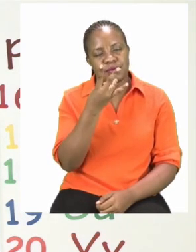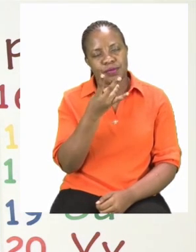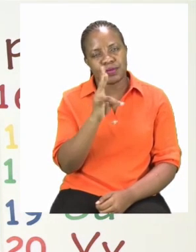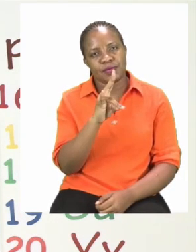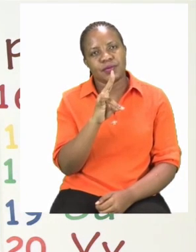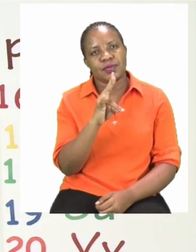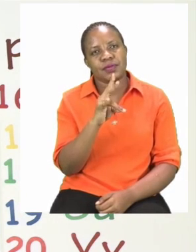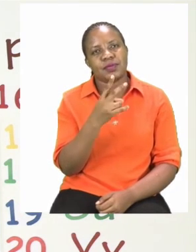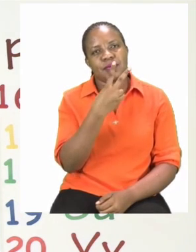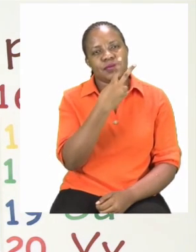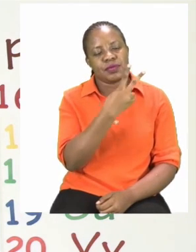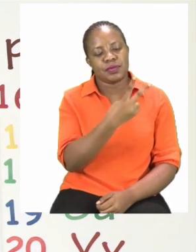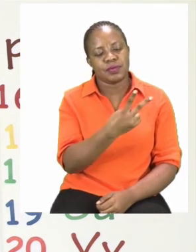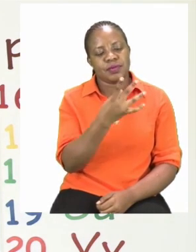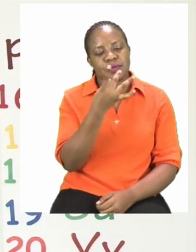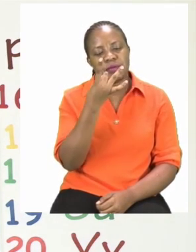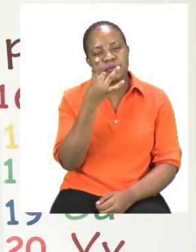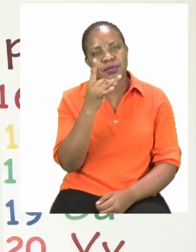27,